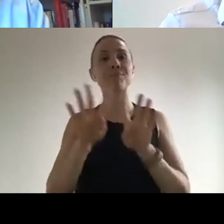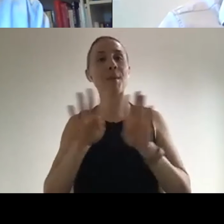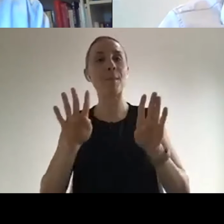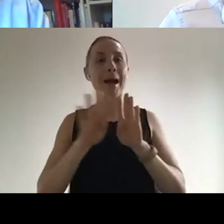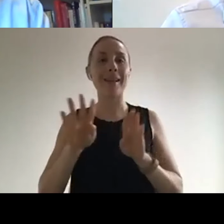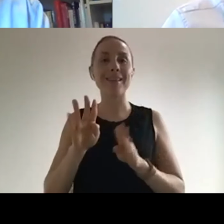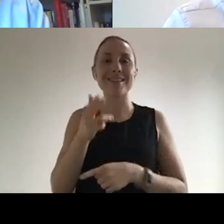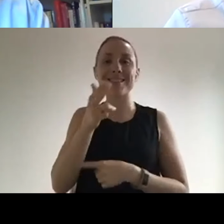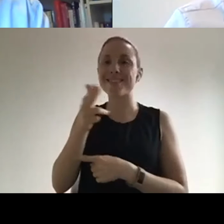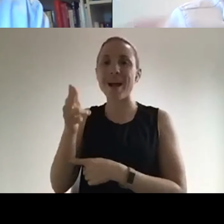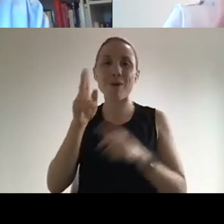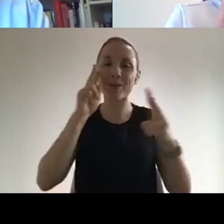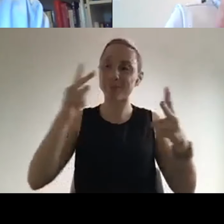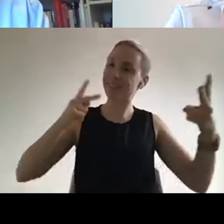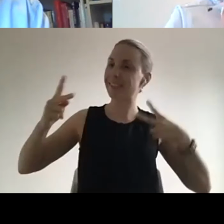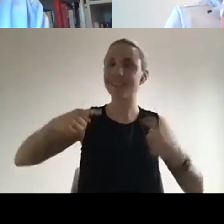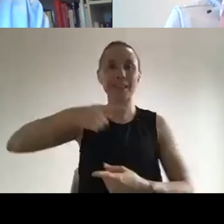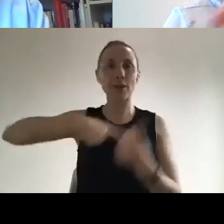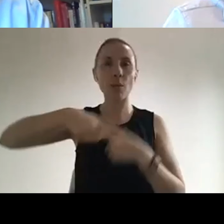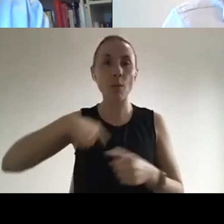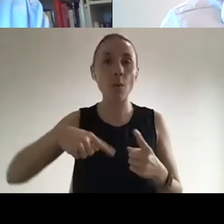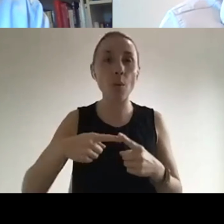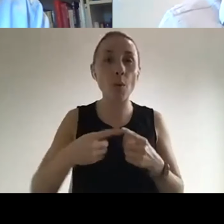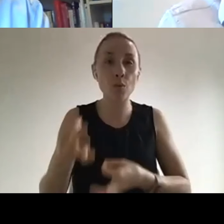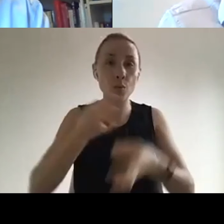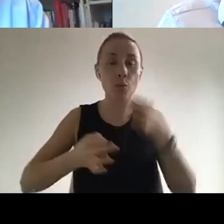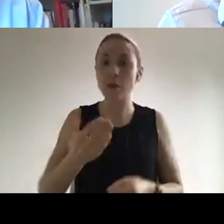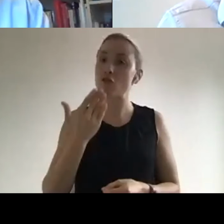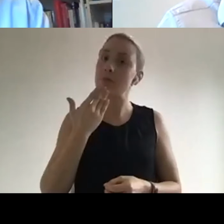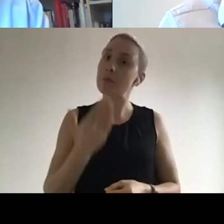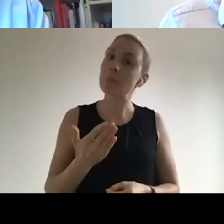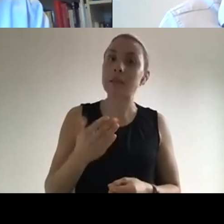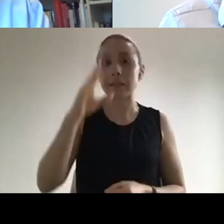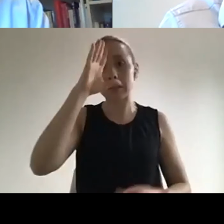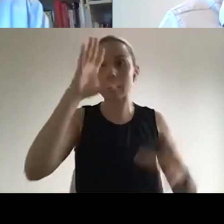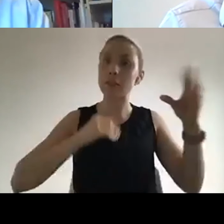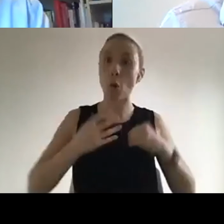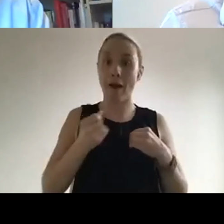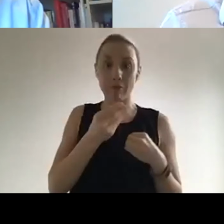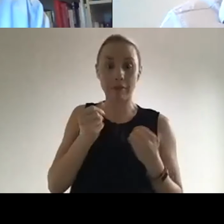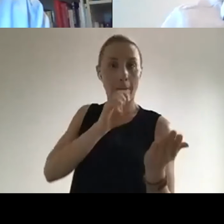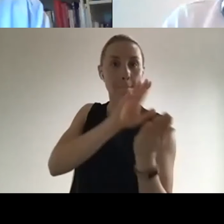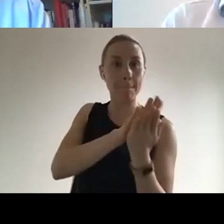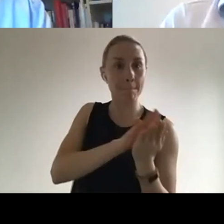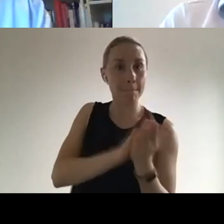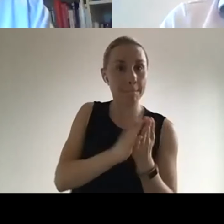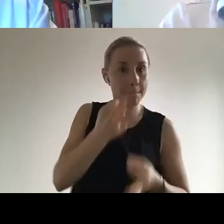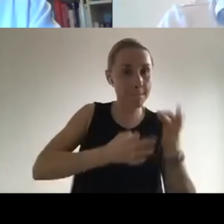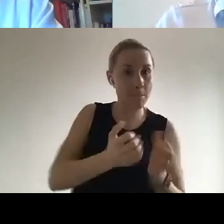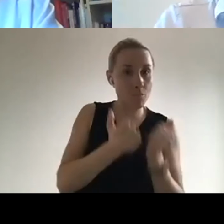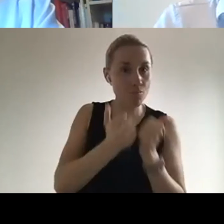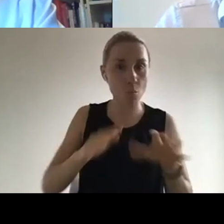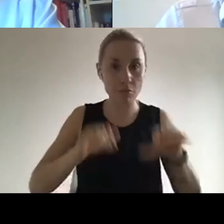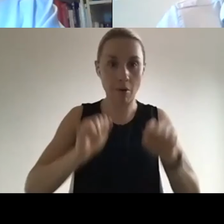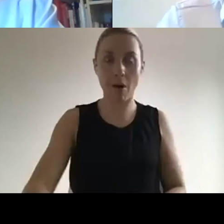some questions. If people have more questions, then do let us know. So